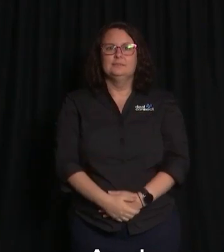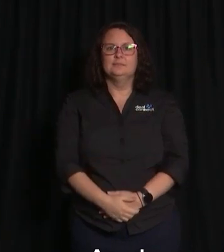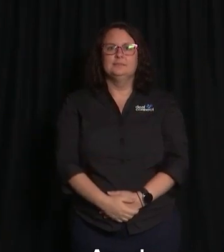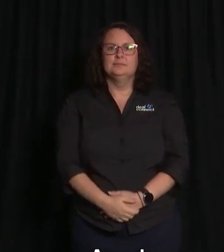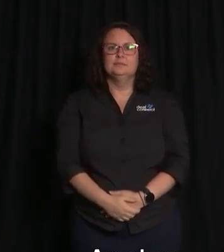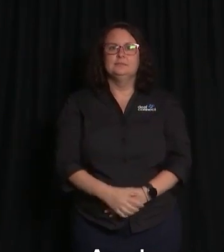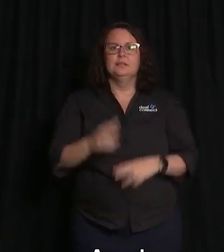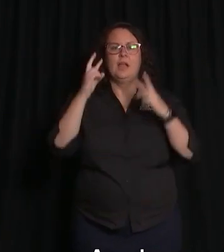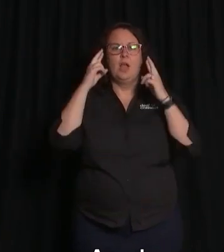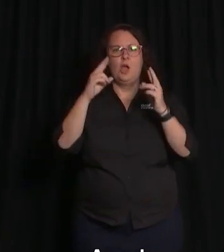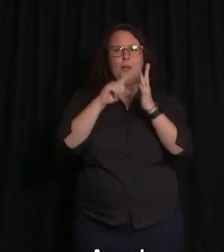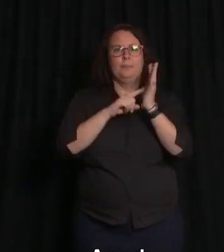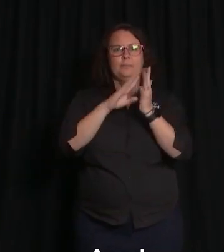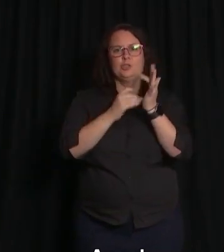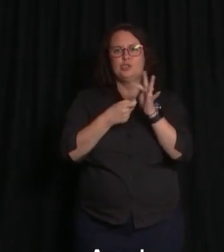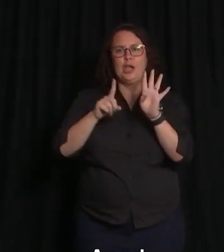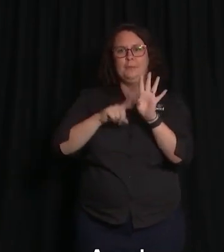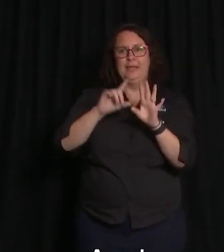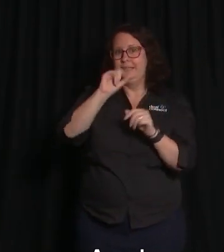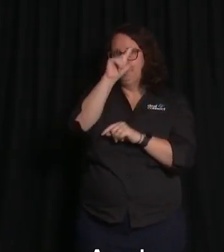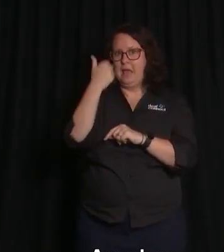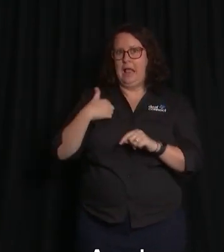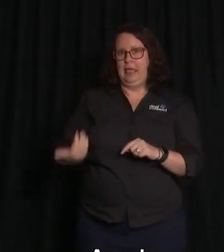I hope Jeremy Fernandez won't mind that I stole his outfit.